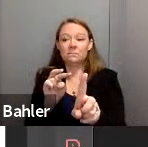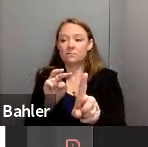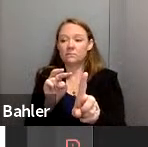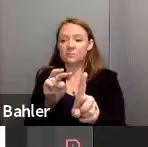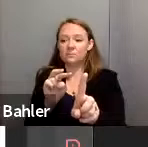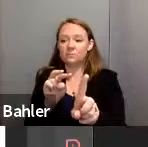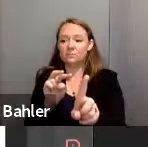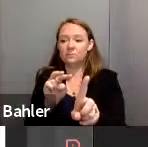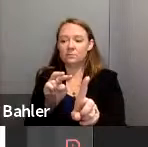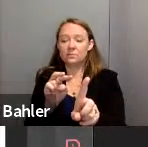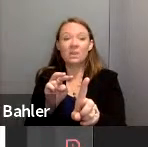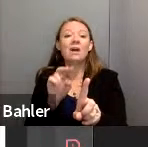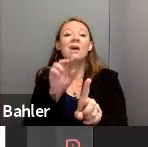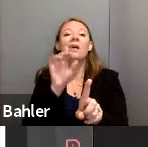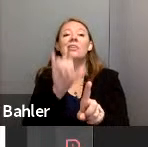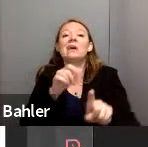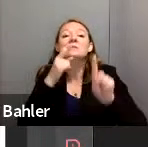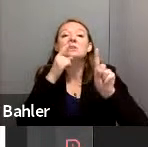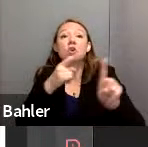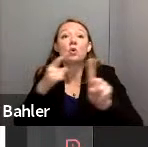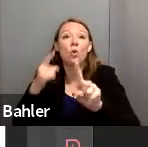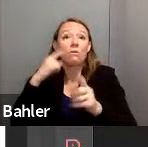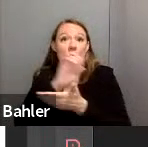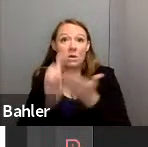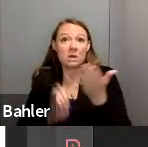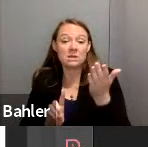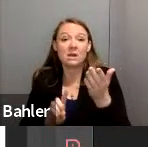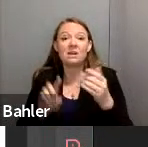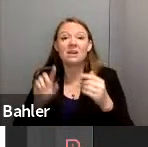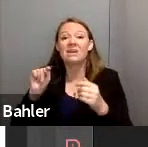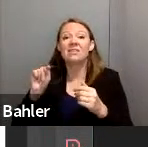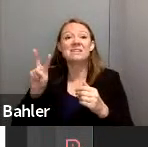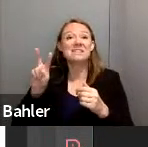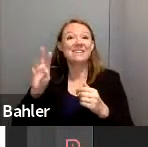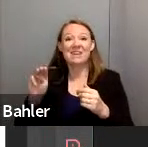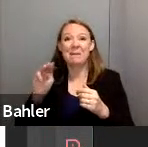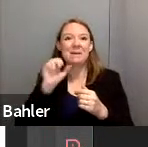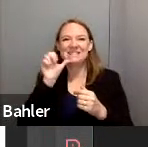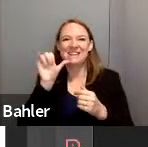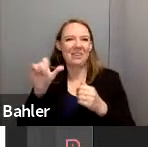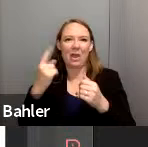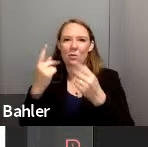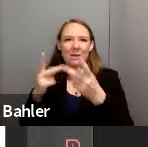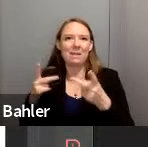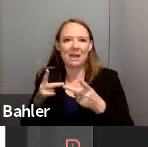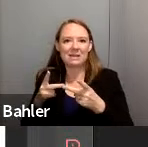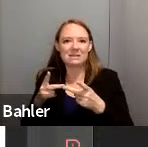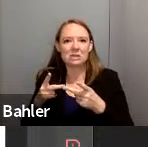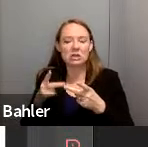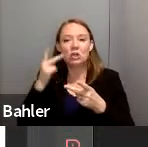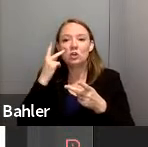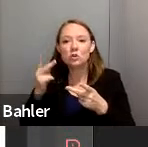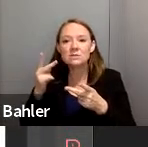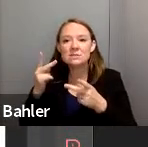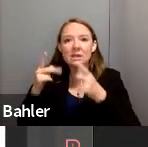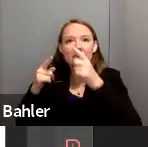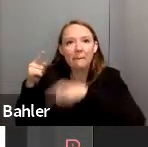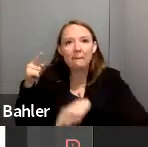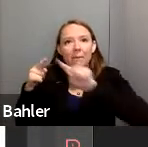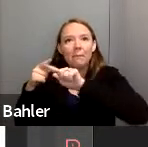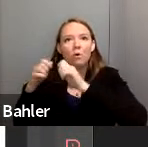up with the design. The TVM is not in that one location where you see the bubble with the six and there's kind of